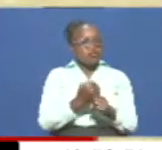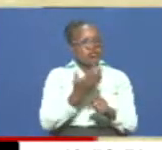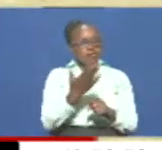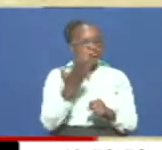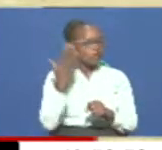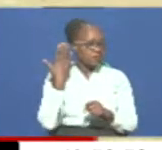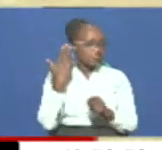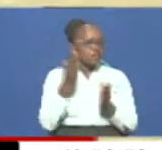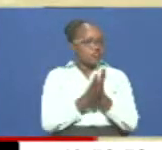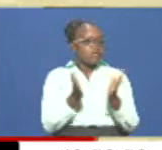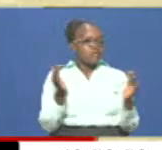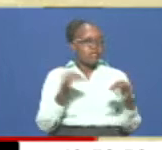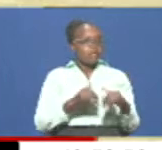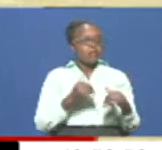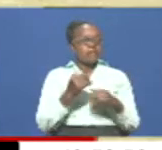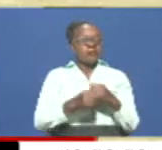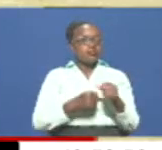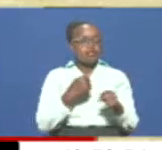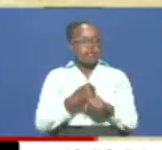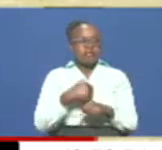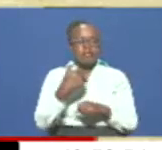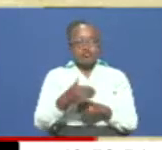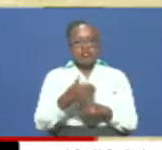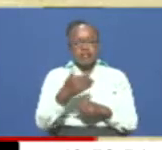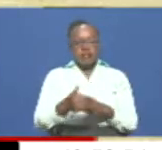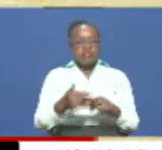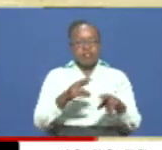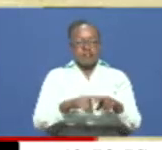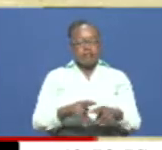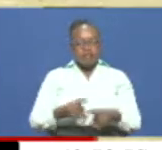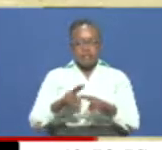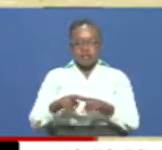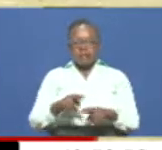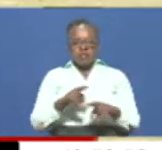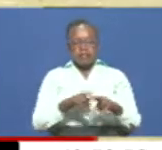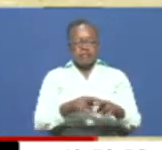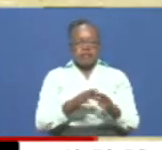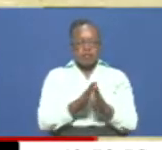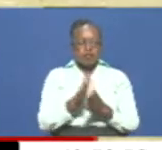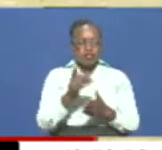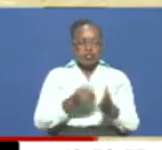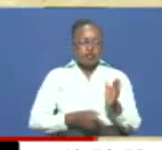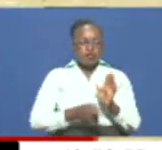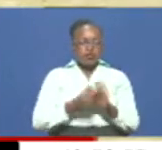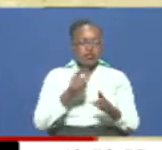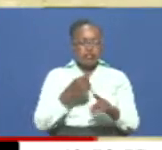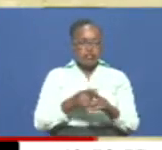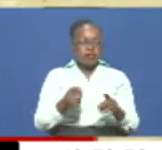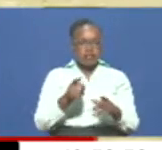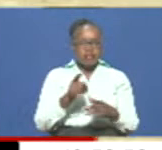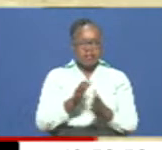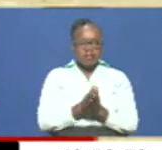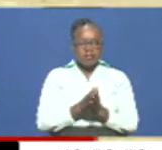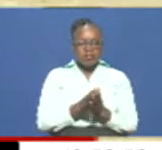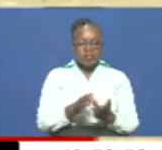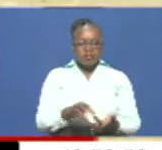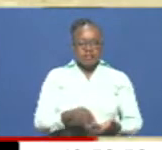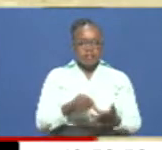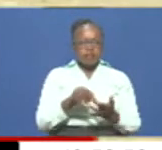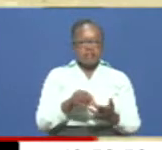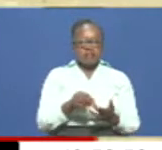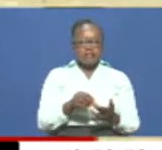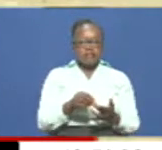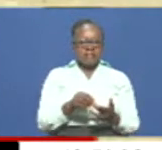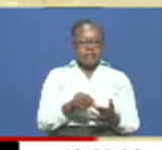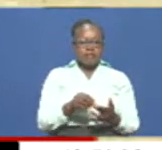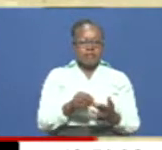seminars every single year to discuss with them what support they require. But as a result of what has happened, especially the brutal